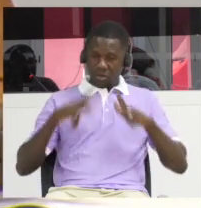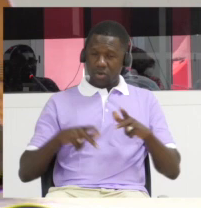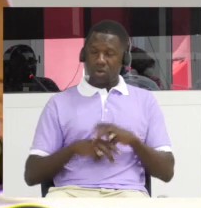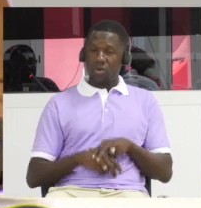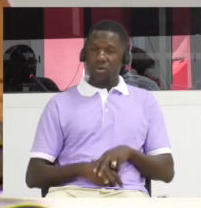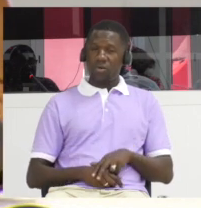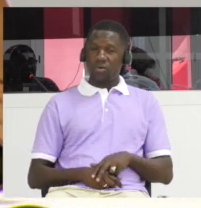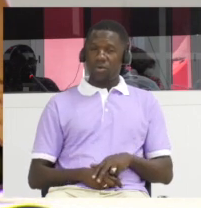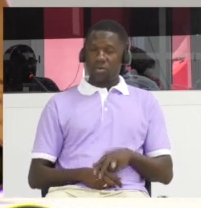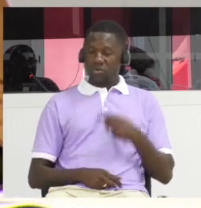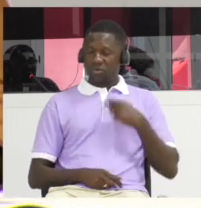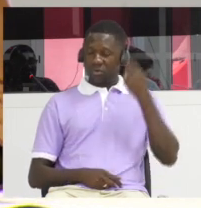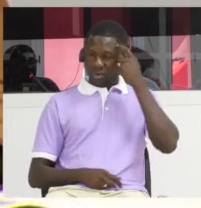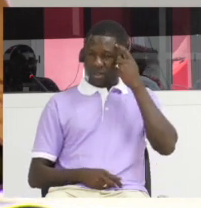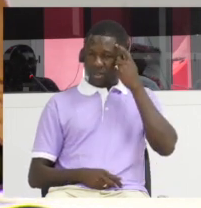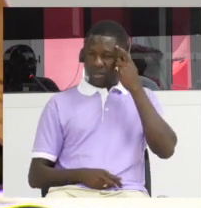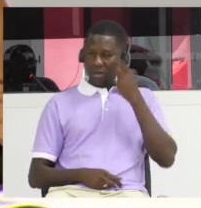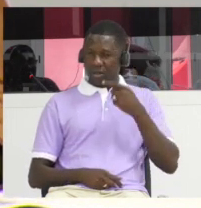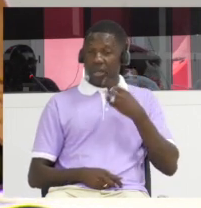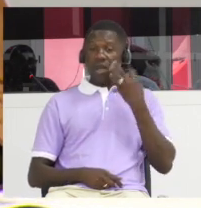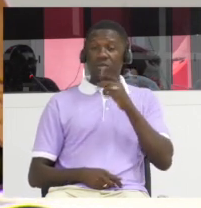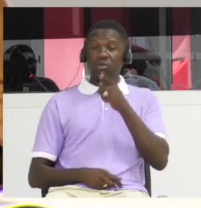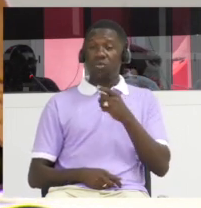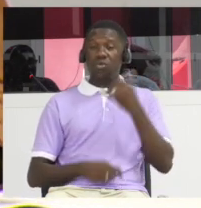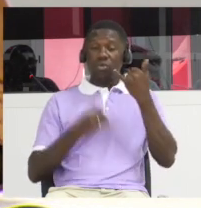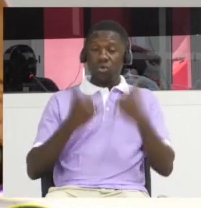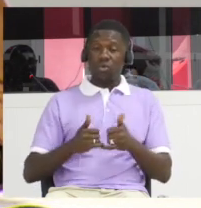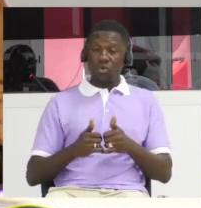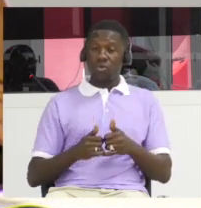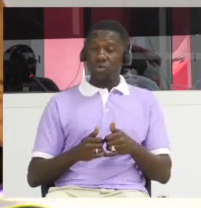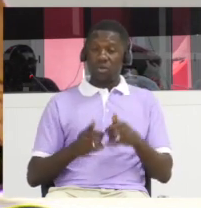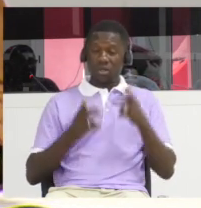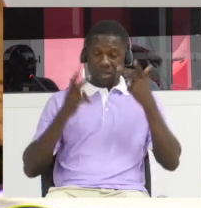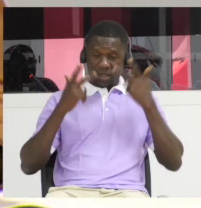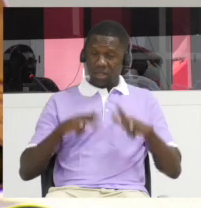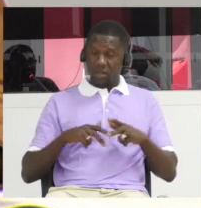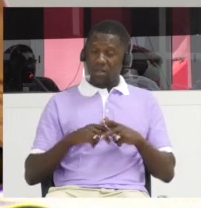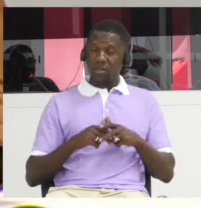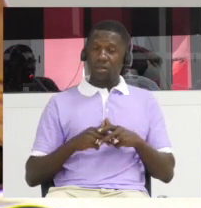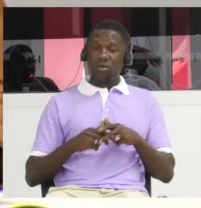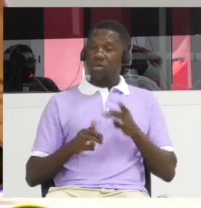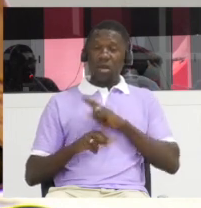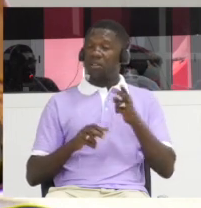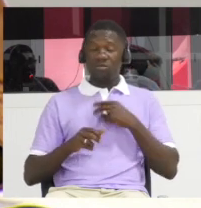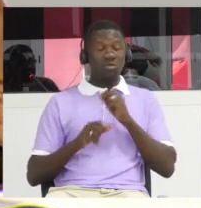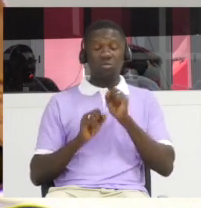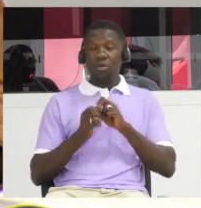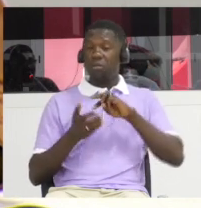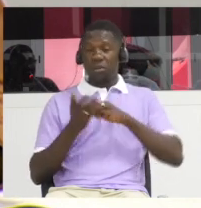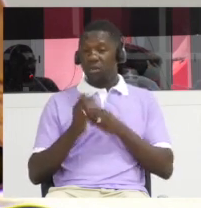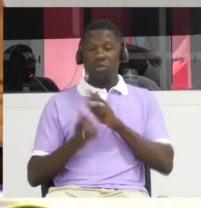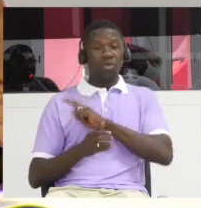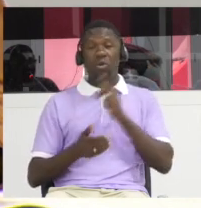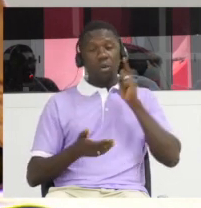and under normal circumstances, if you lose a case, it means you have no ground, meaning you cannot prove yourself innocent of